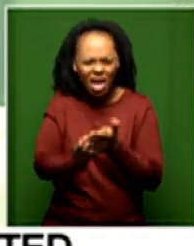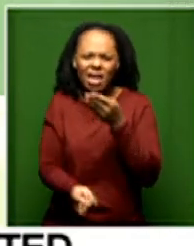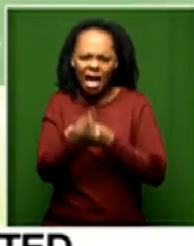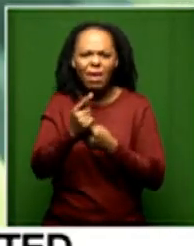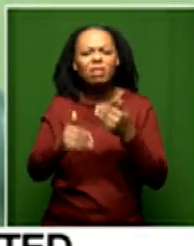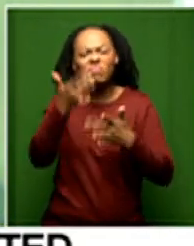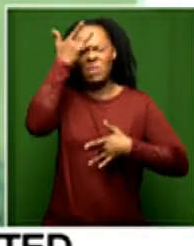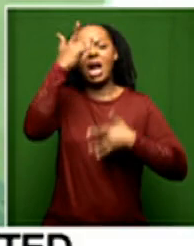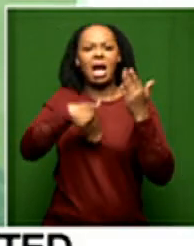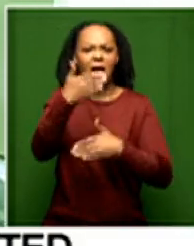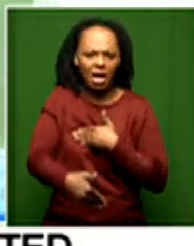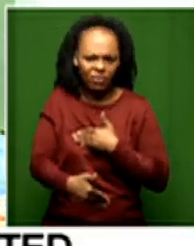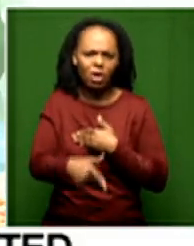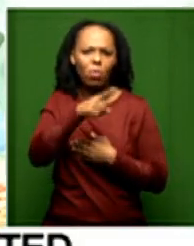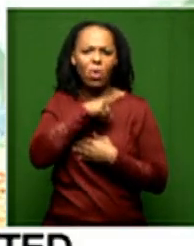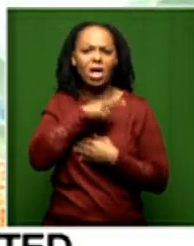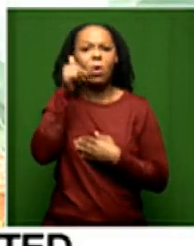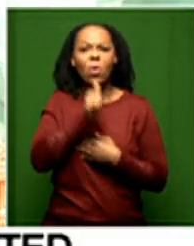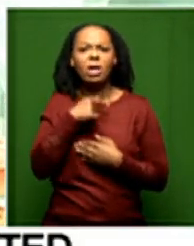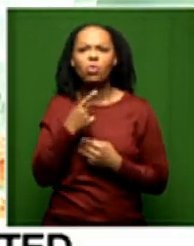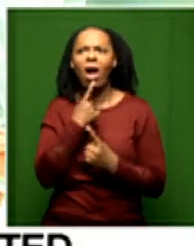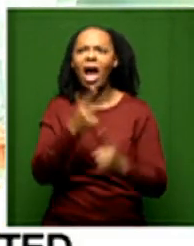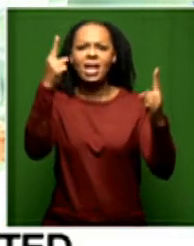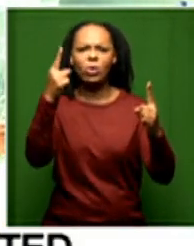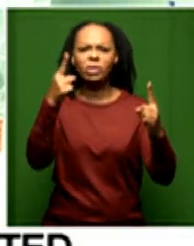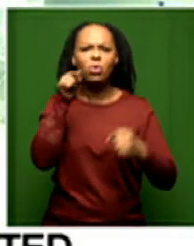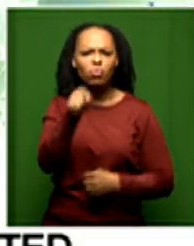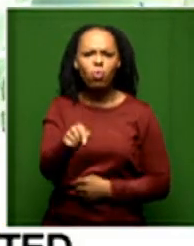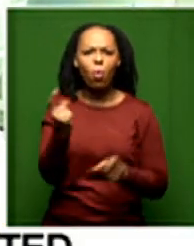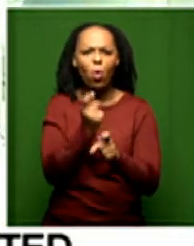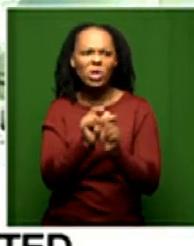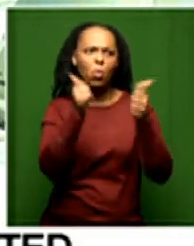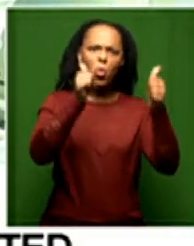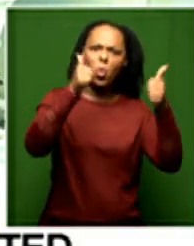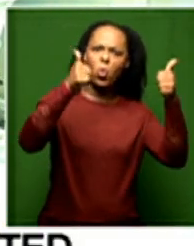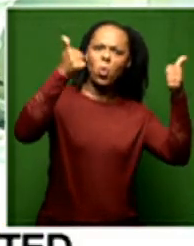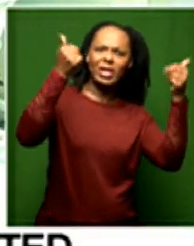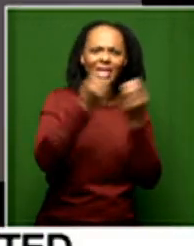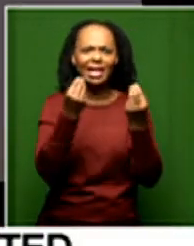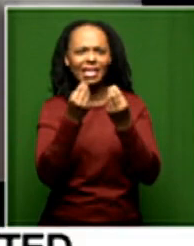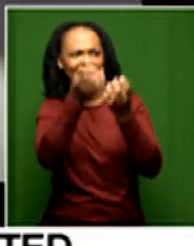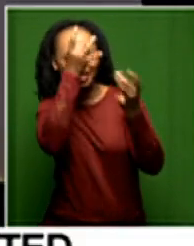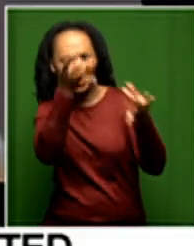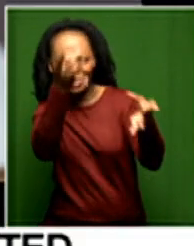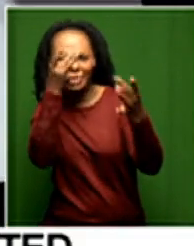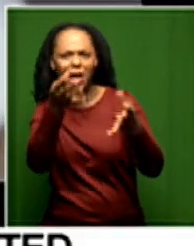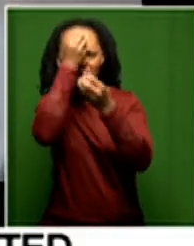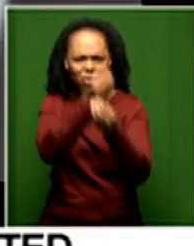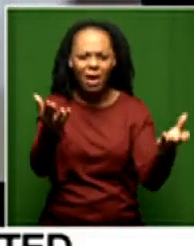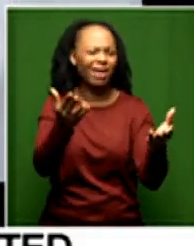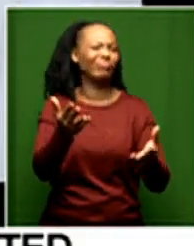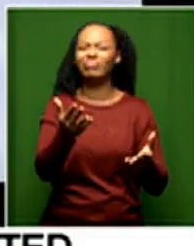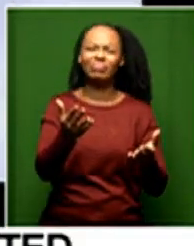the public, you can only be talking about good things about the vaccine. We need to disclose,